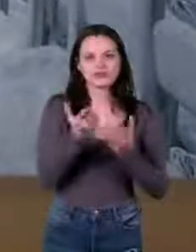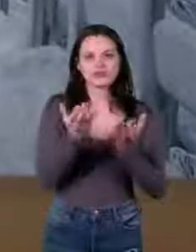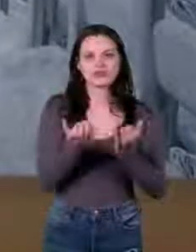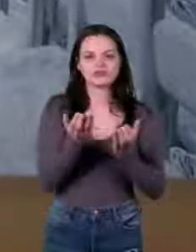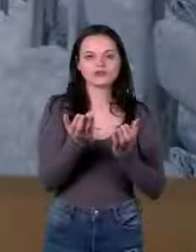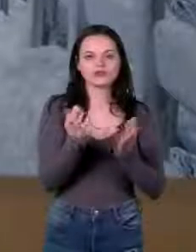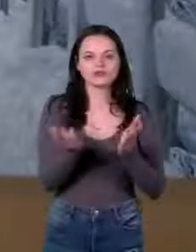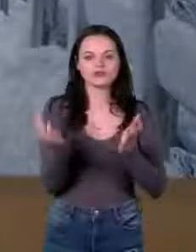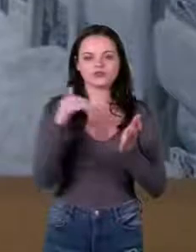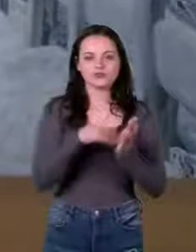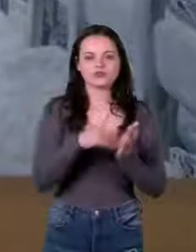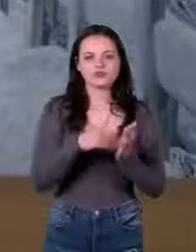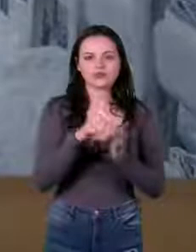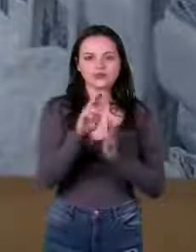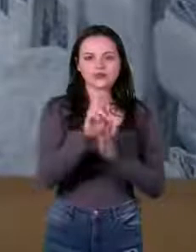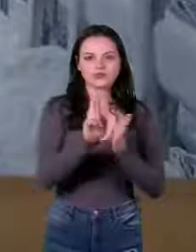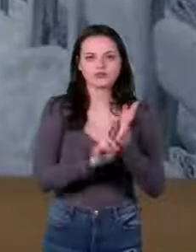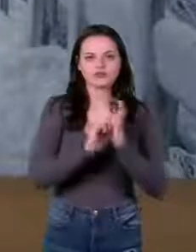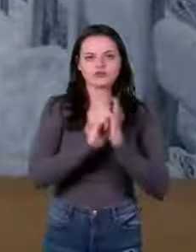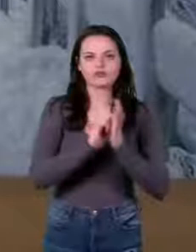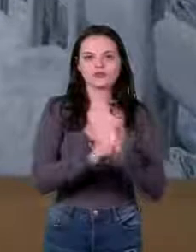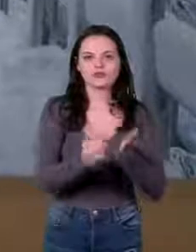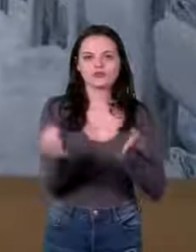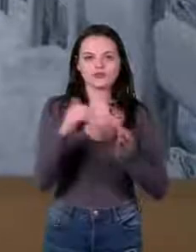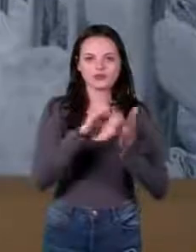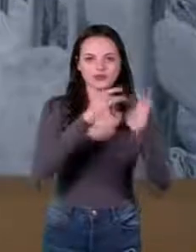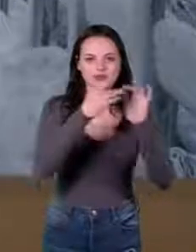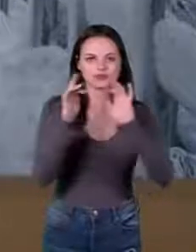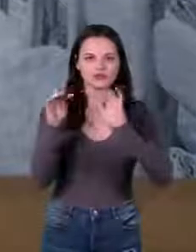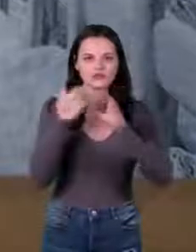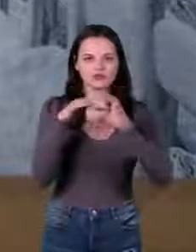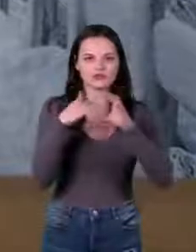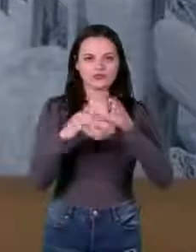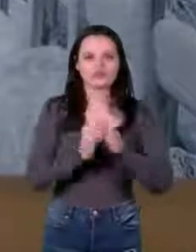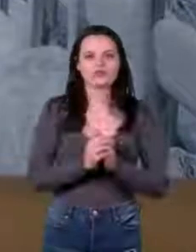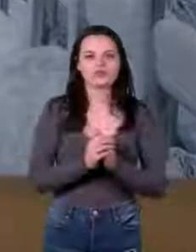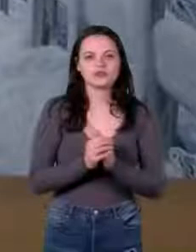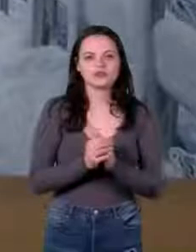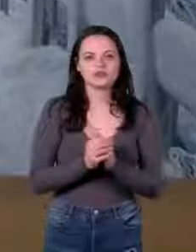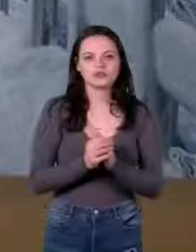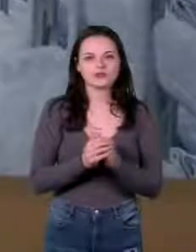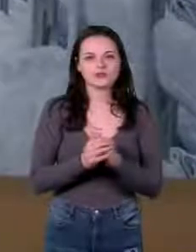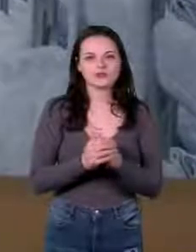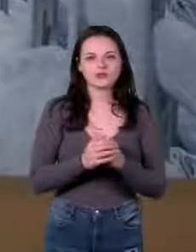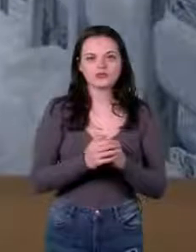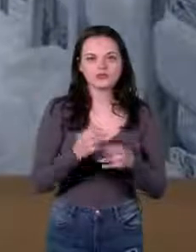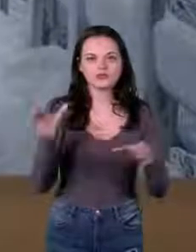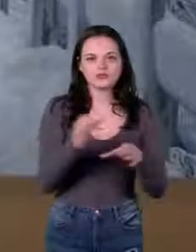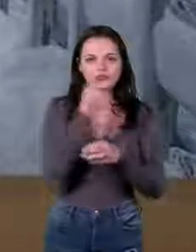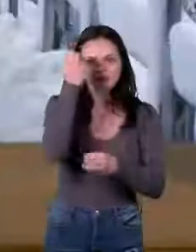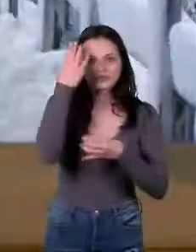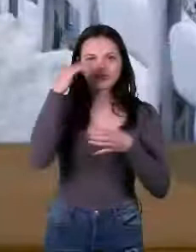new request as schedules will change. Tutor requests for the second semester will be done via email. Check for emails in the library, guidance office, or with Mr.